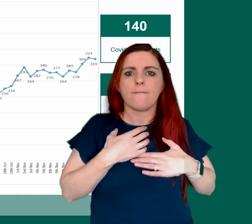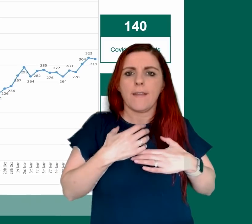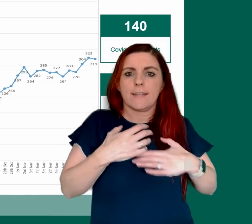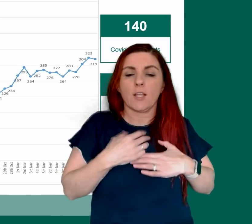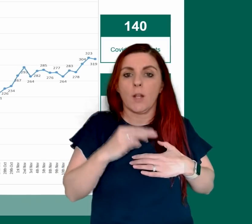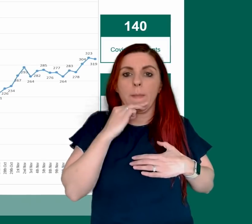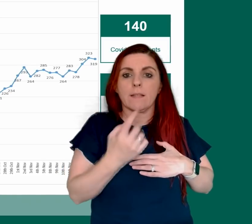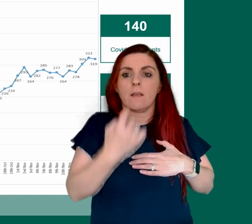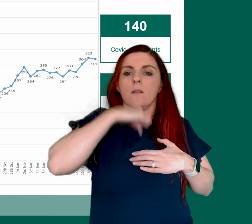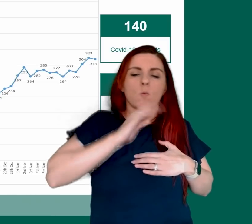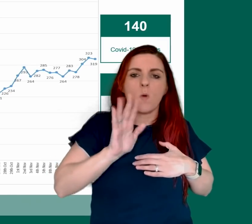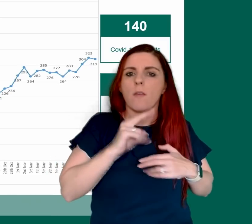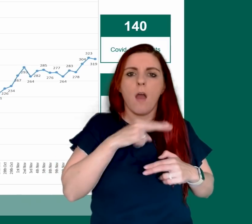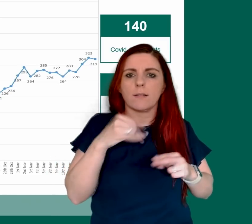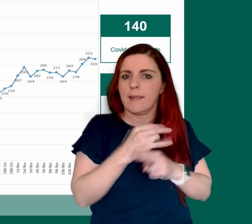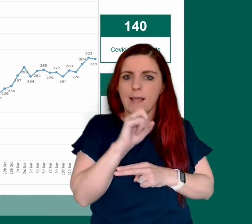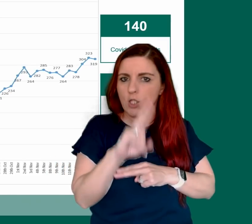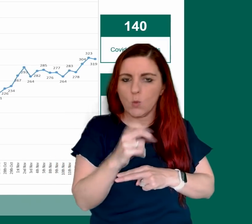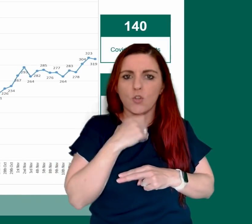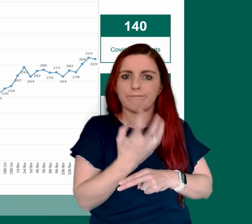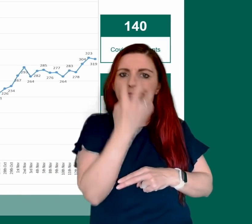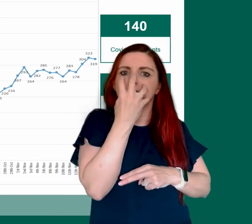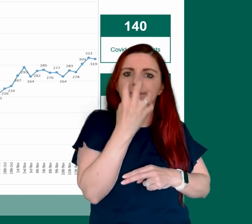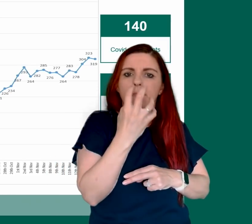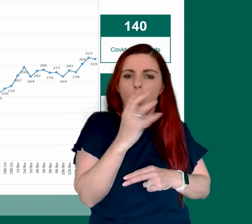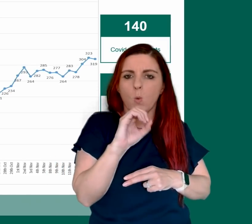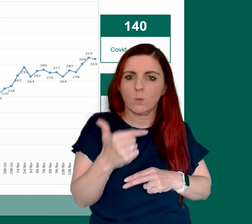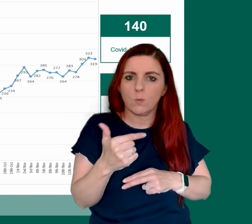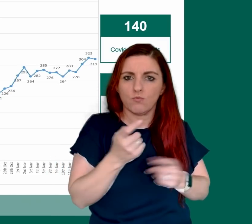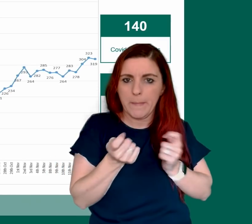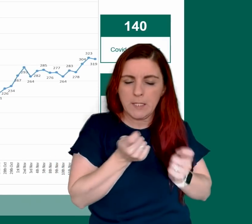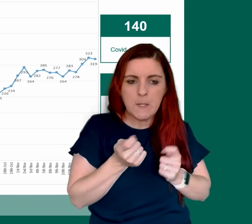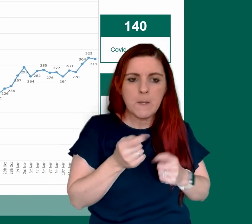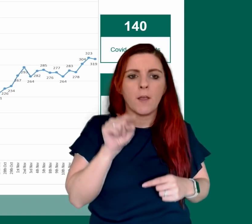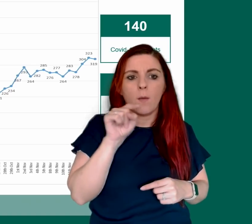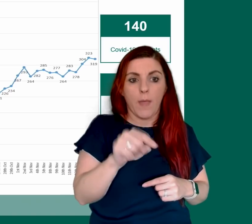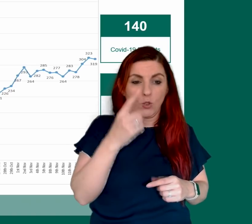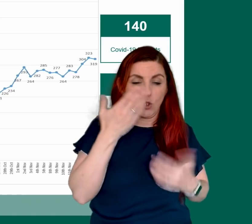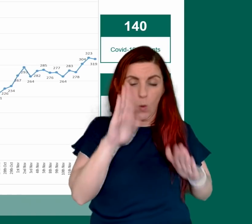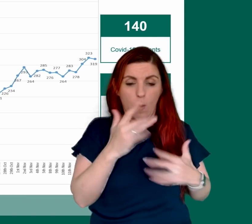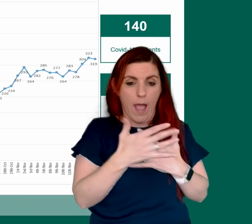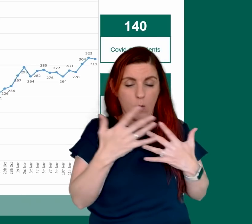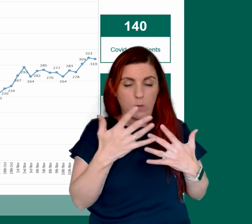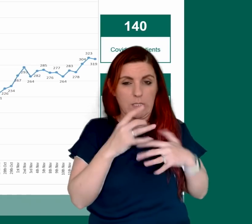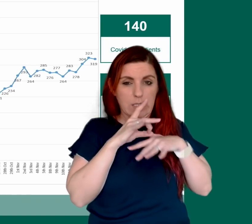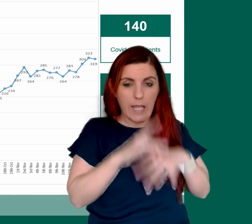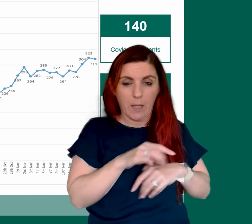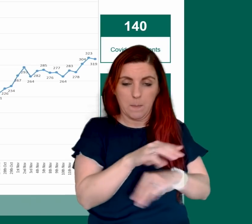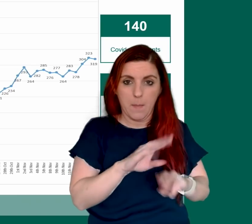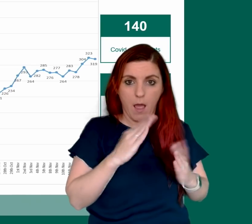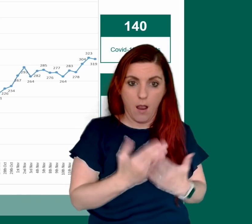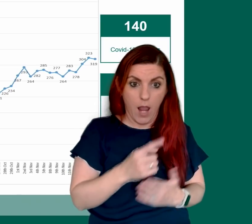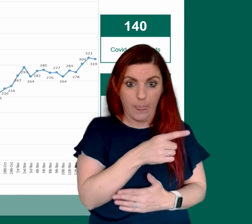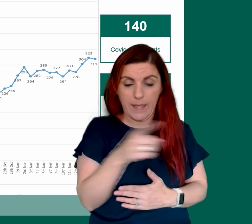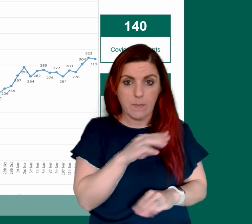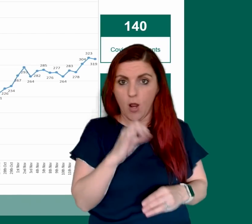our ICUs. But again, we can see that graph. So that is an indicator of how acutely unwell people are. And again, that graph is